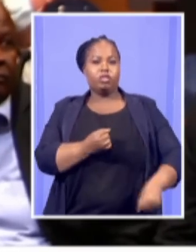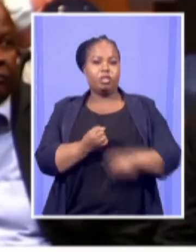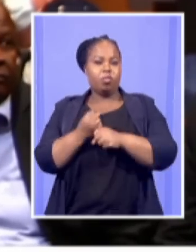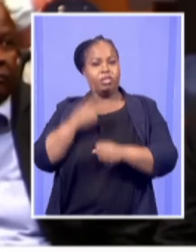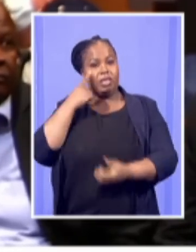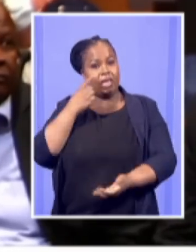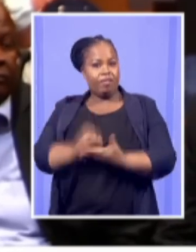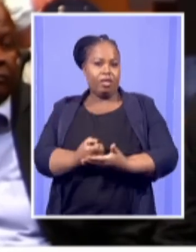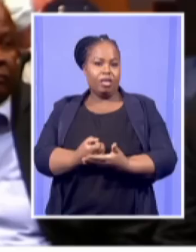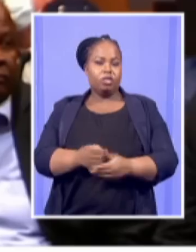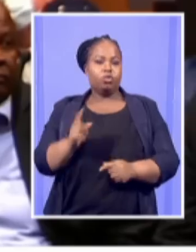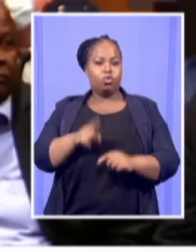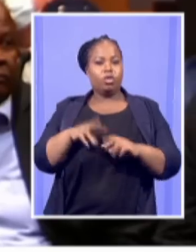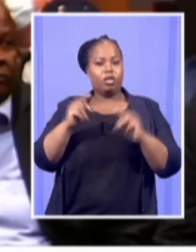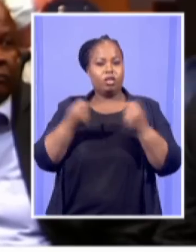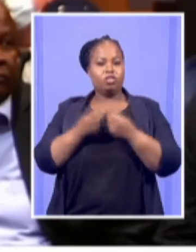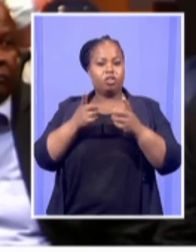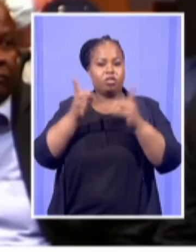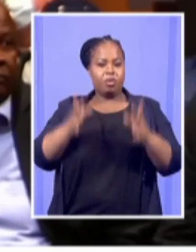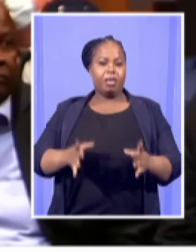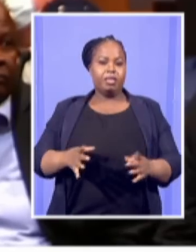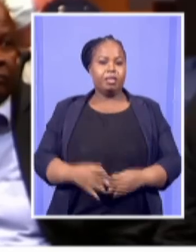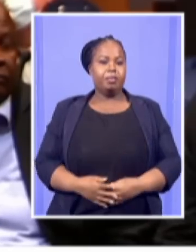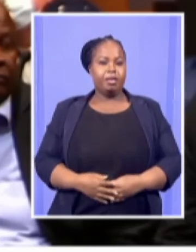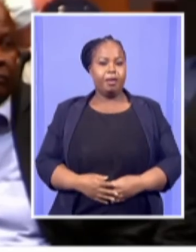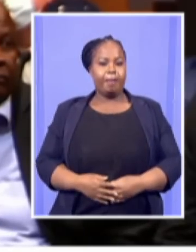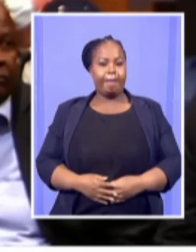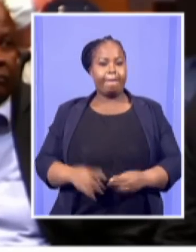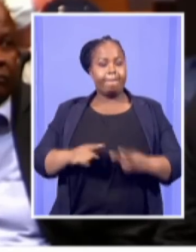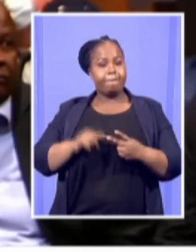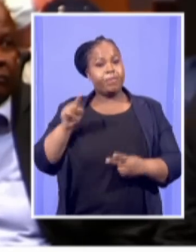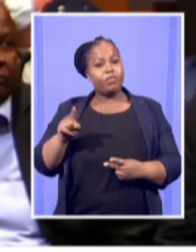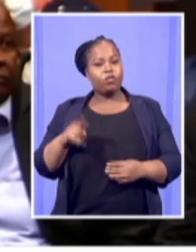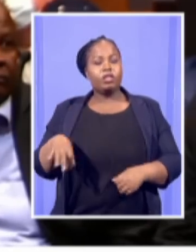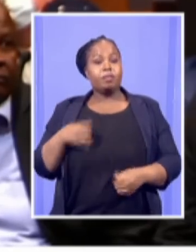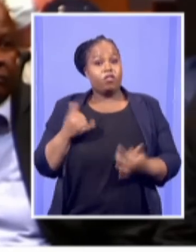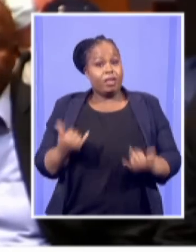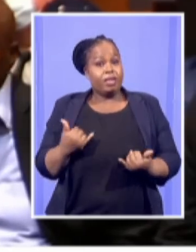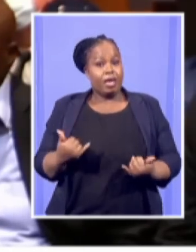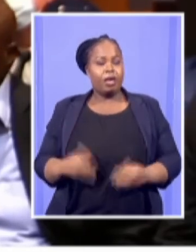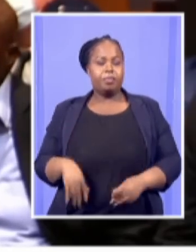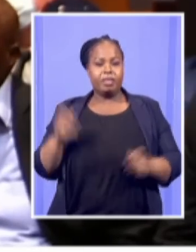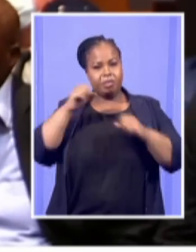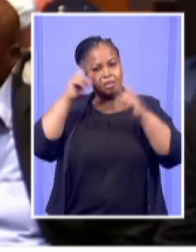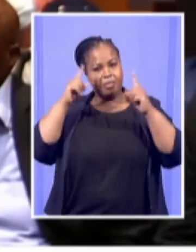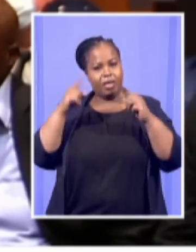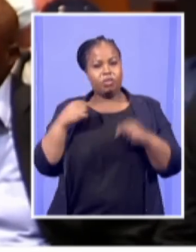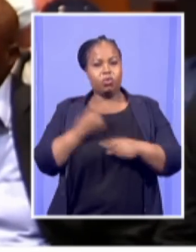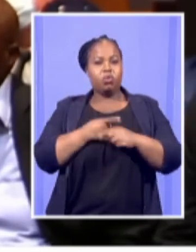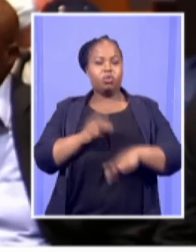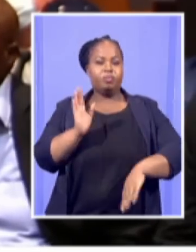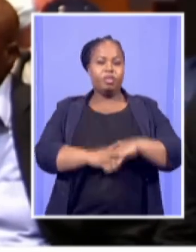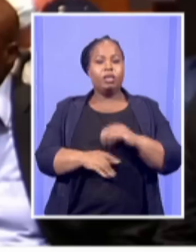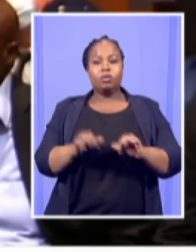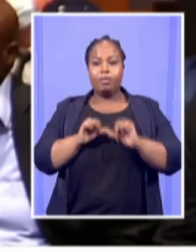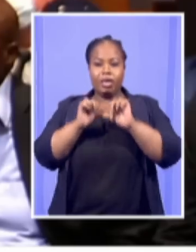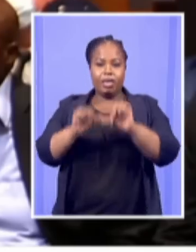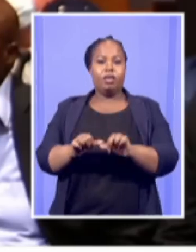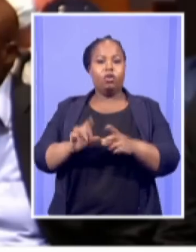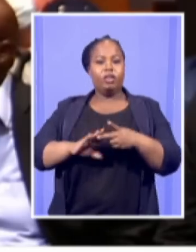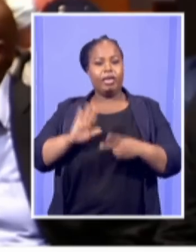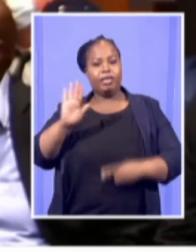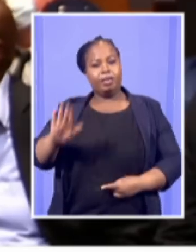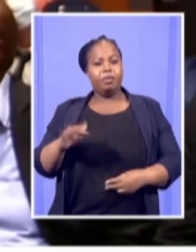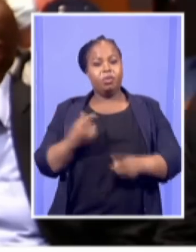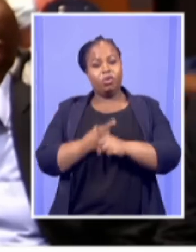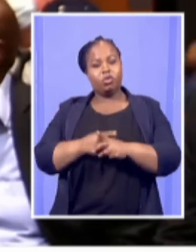evidence, to the National Director of Public Prosecutions. As with the present matter, I was surprised to have been charged in this matter, since I have received no response